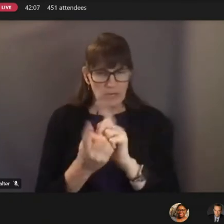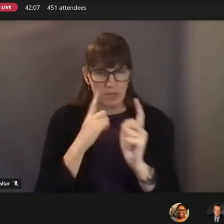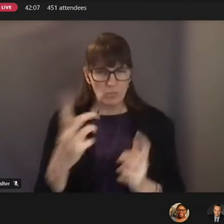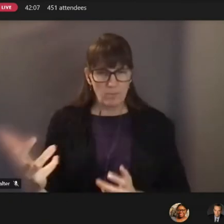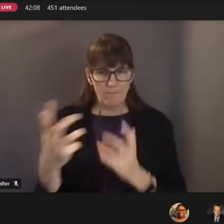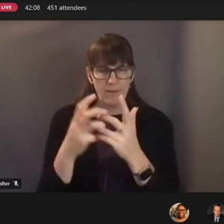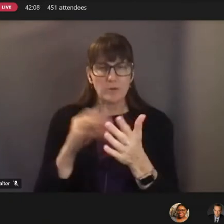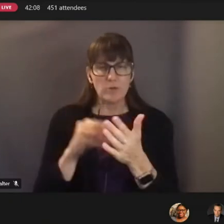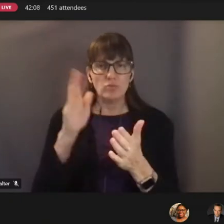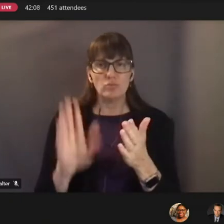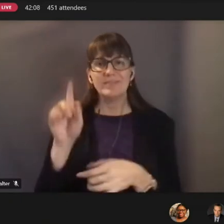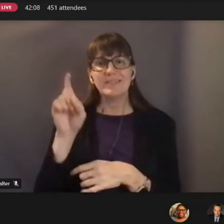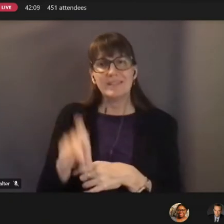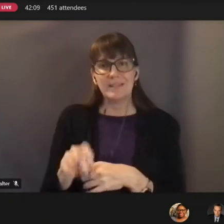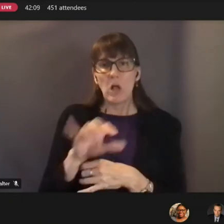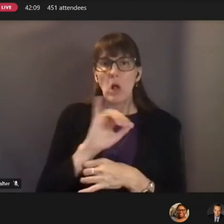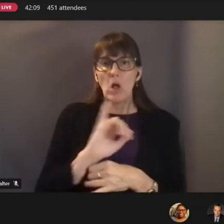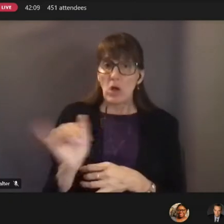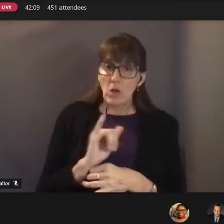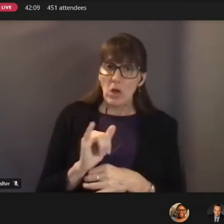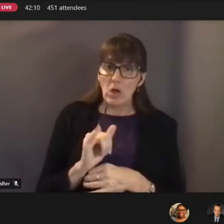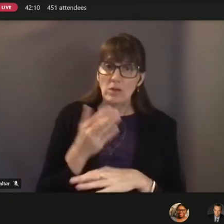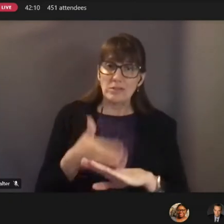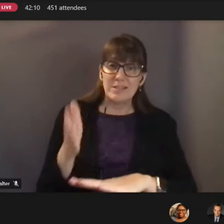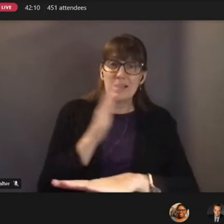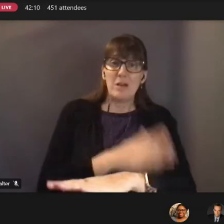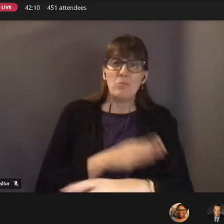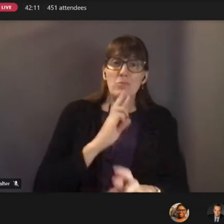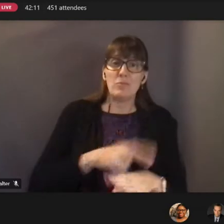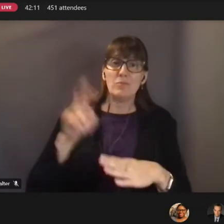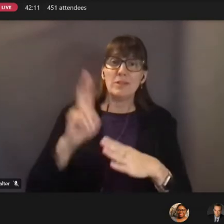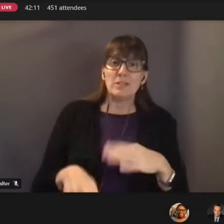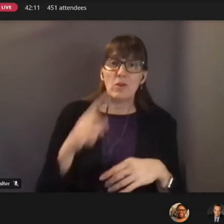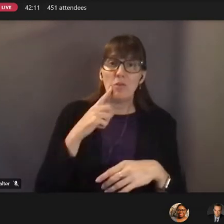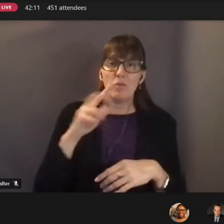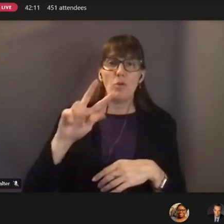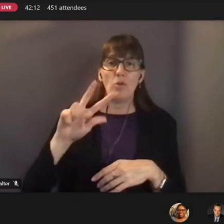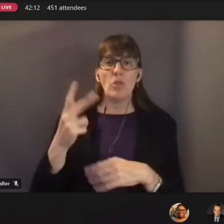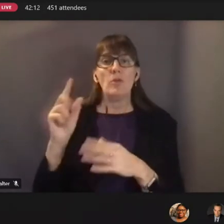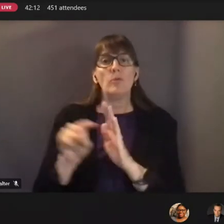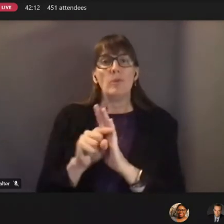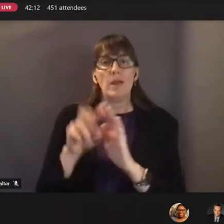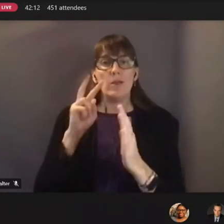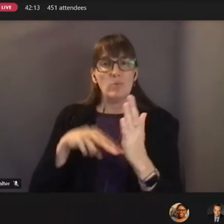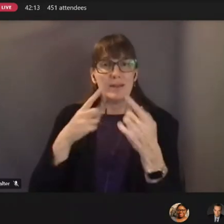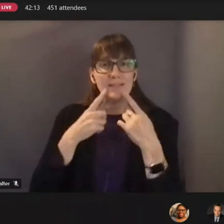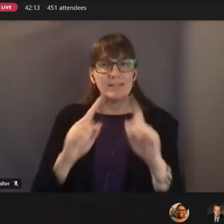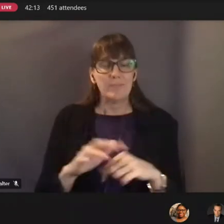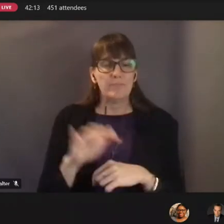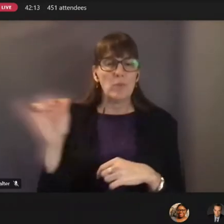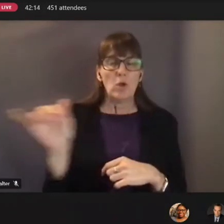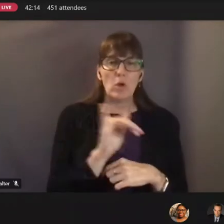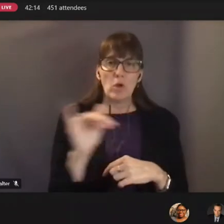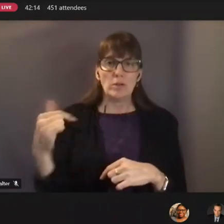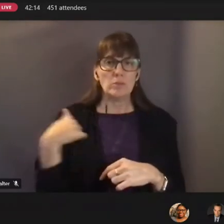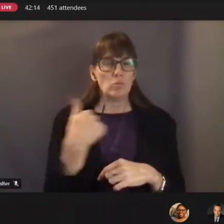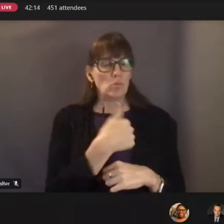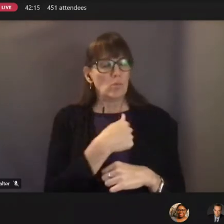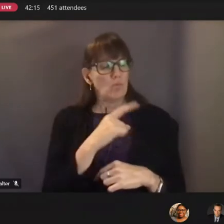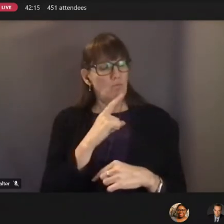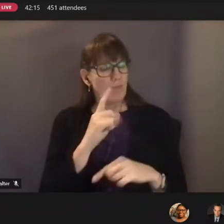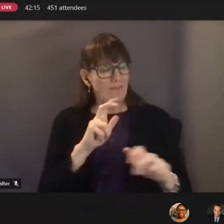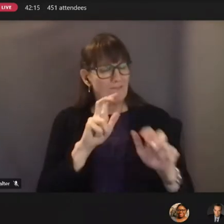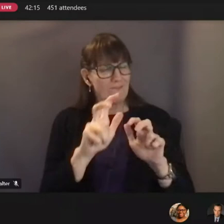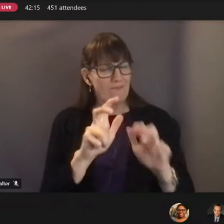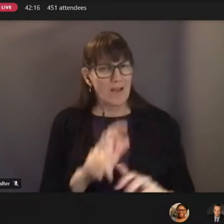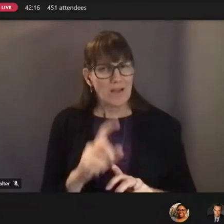in turn, improve outcomes for third grade reading success. In addition, we're making a major investment in instructional materials for